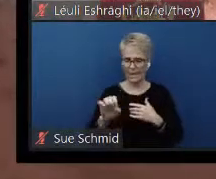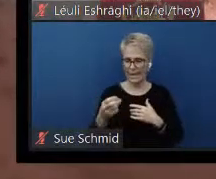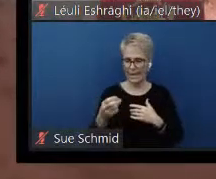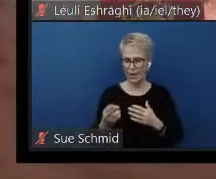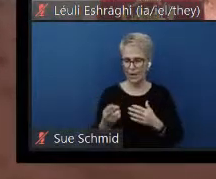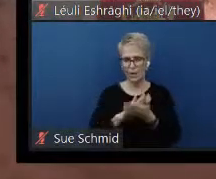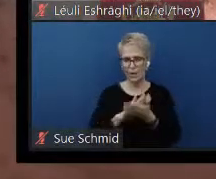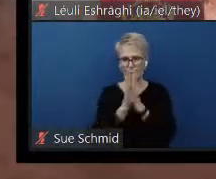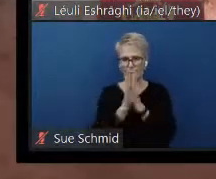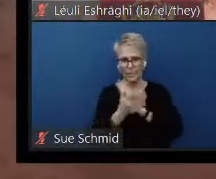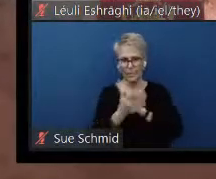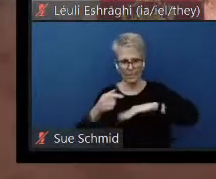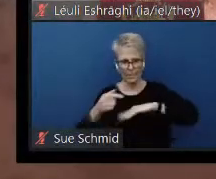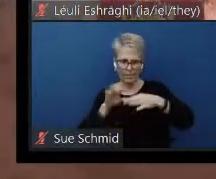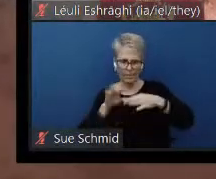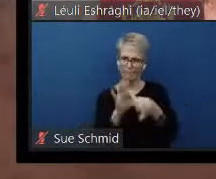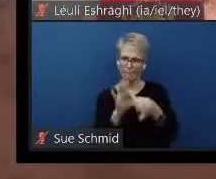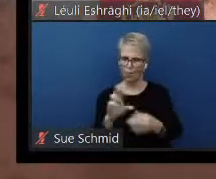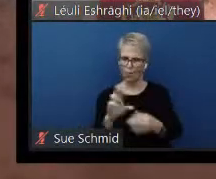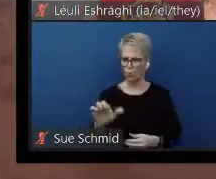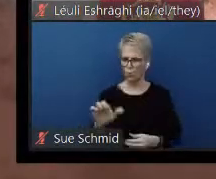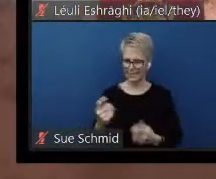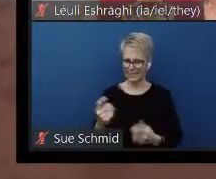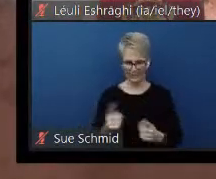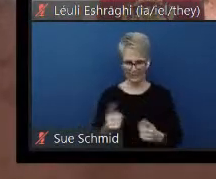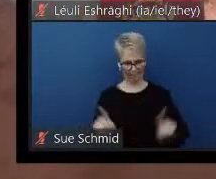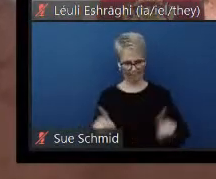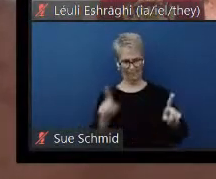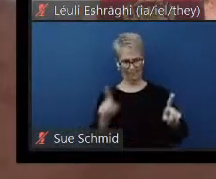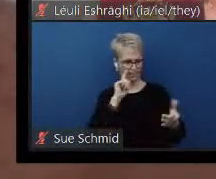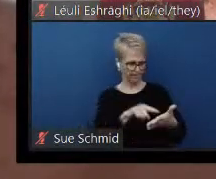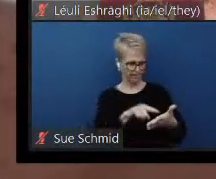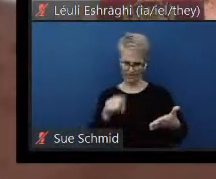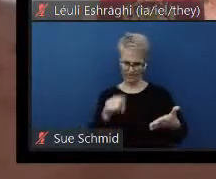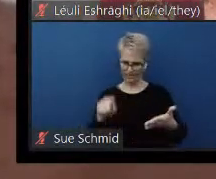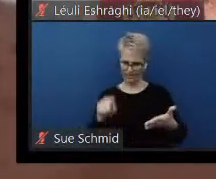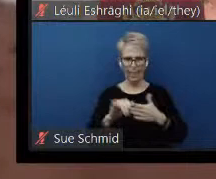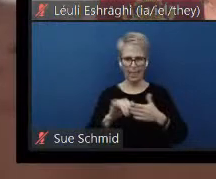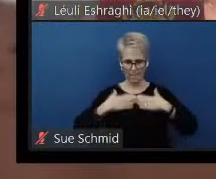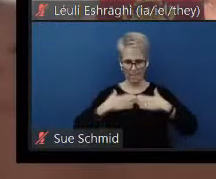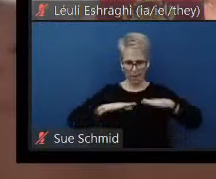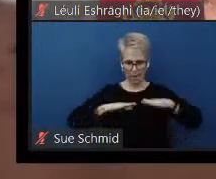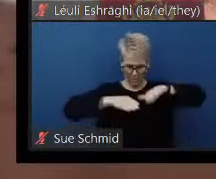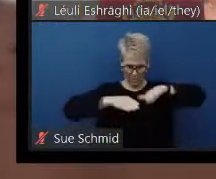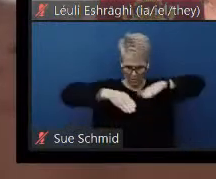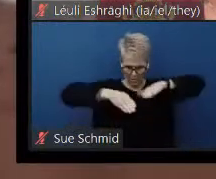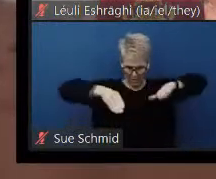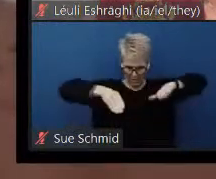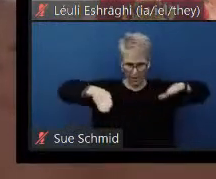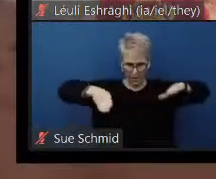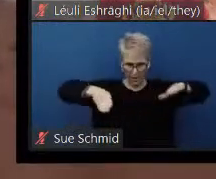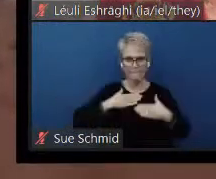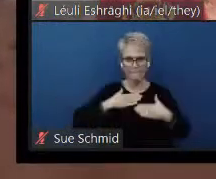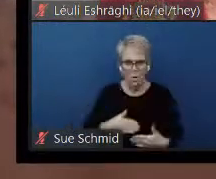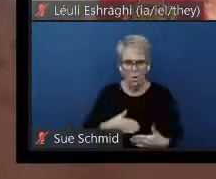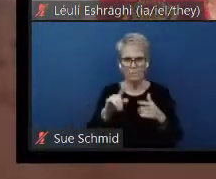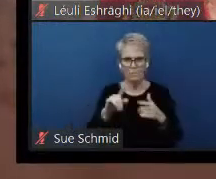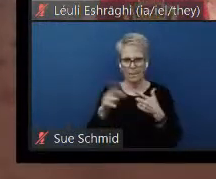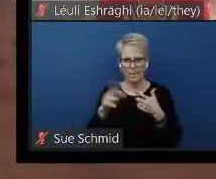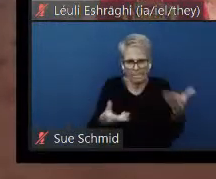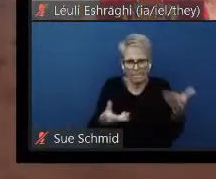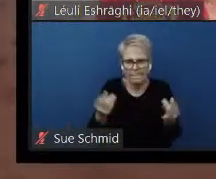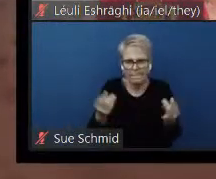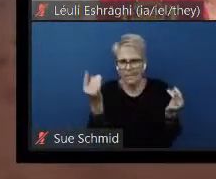synecdoche for race as a sign of social difference. The cartography of the body invites a consideration